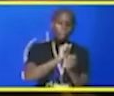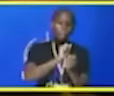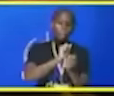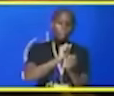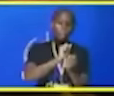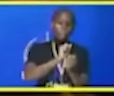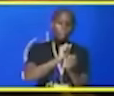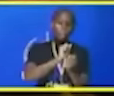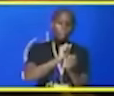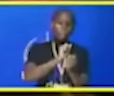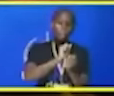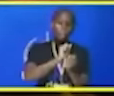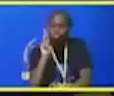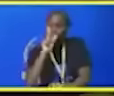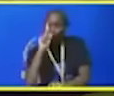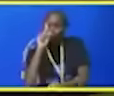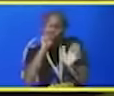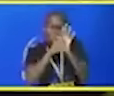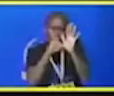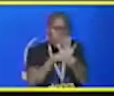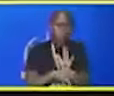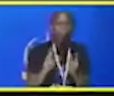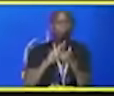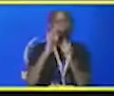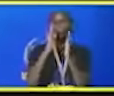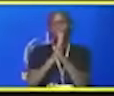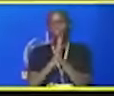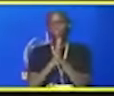take a minute to pray. We need a move.